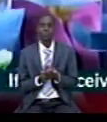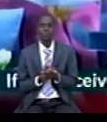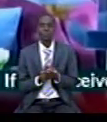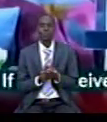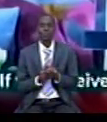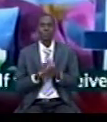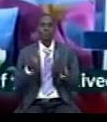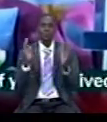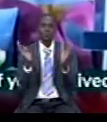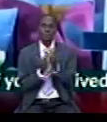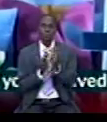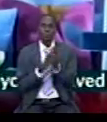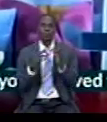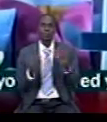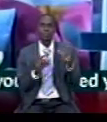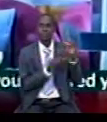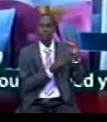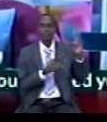Praise the Lord!